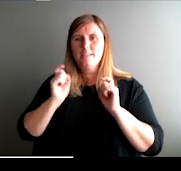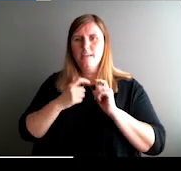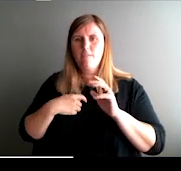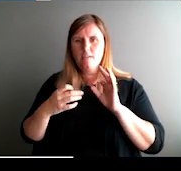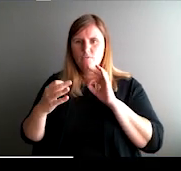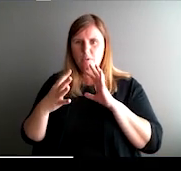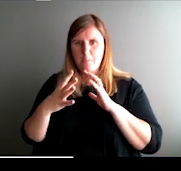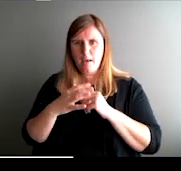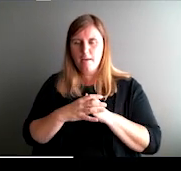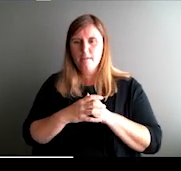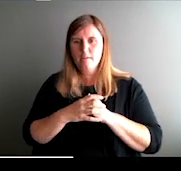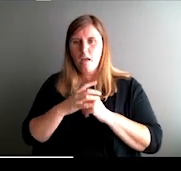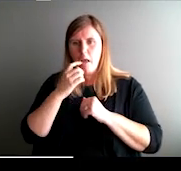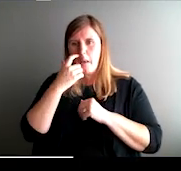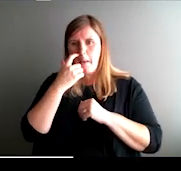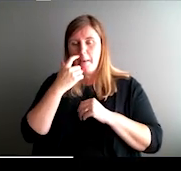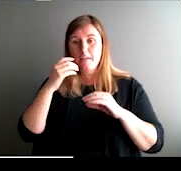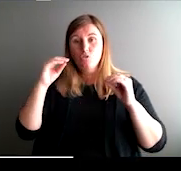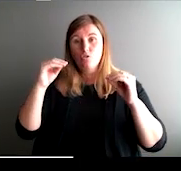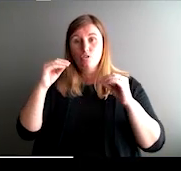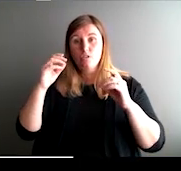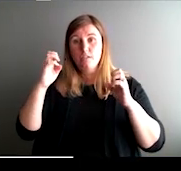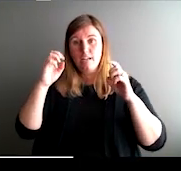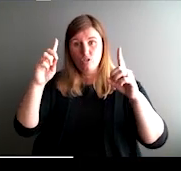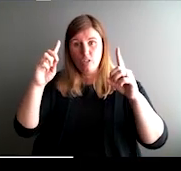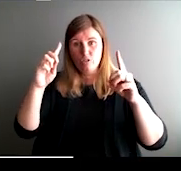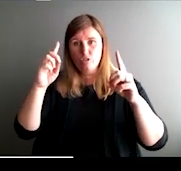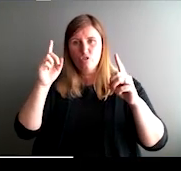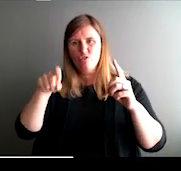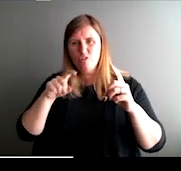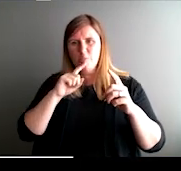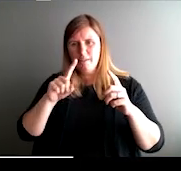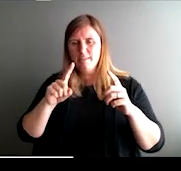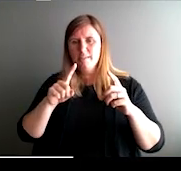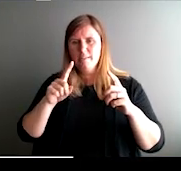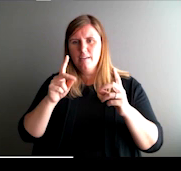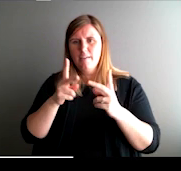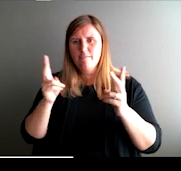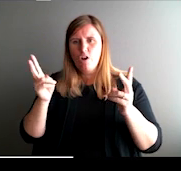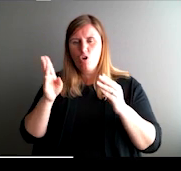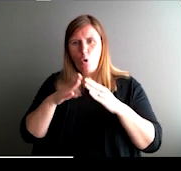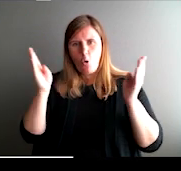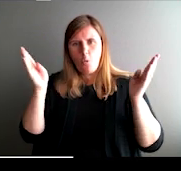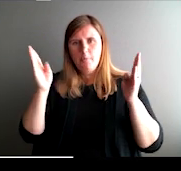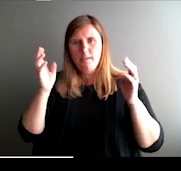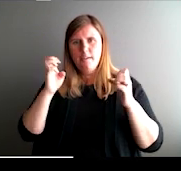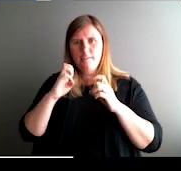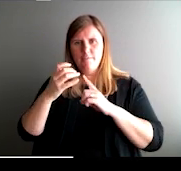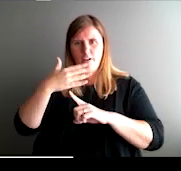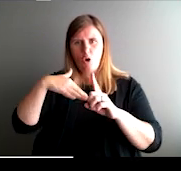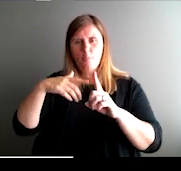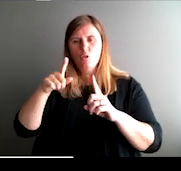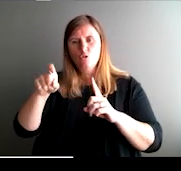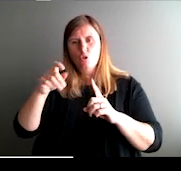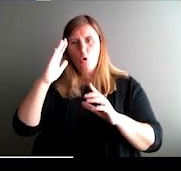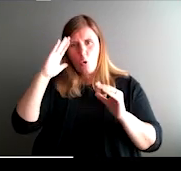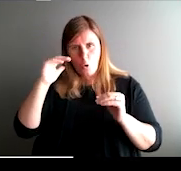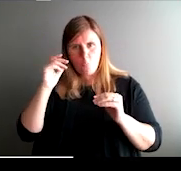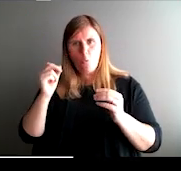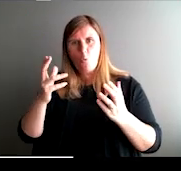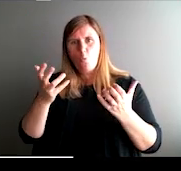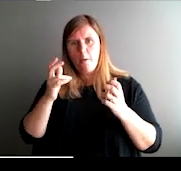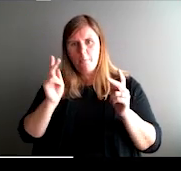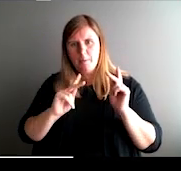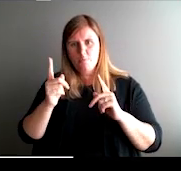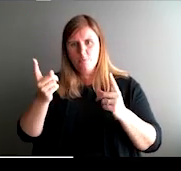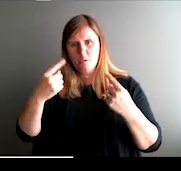feedback. Instruction and education should be a very open environment. You should hope that you want people to come